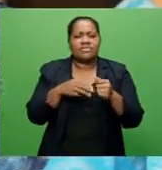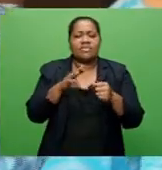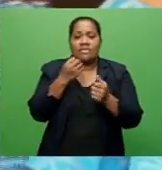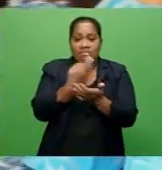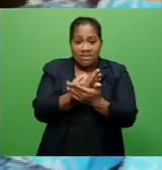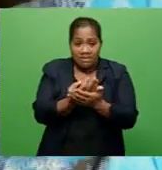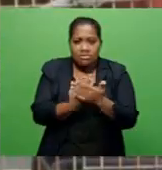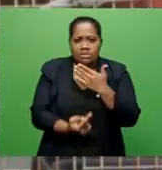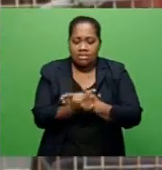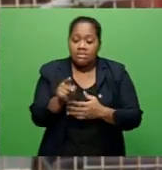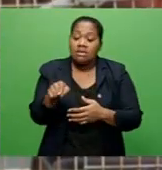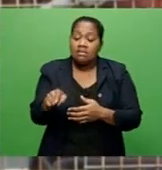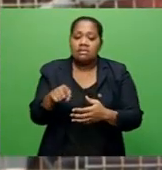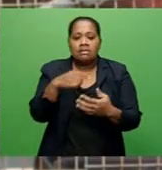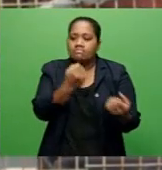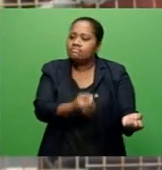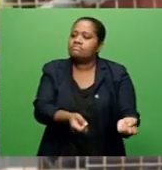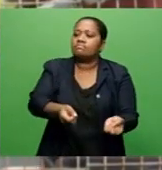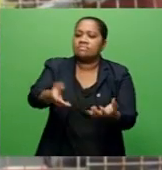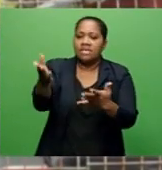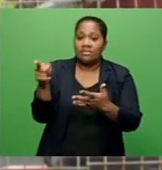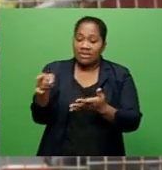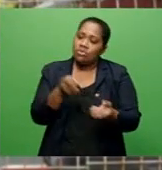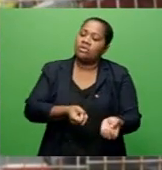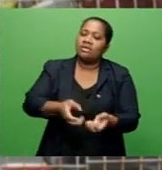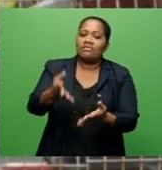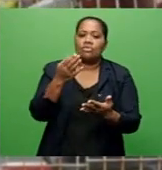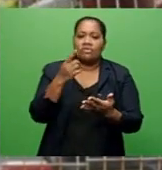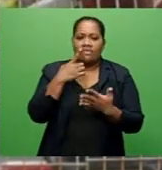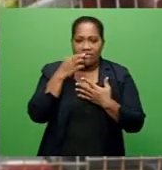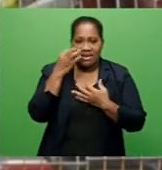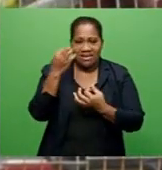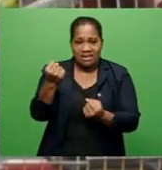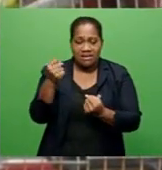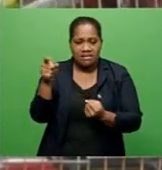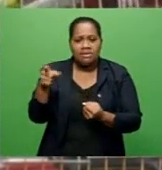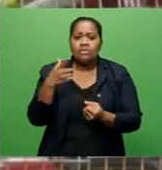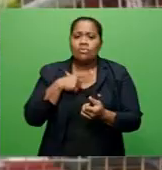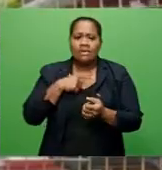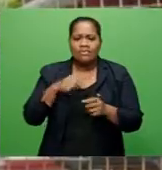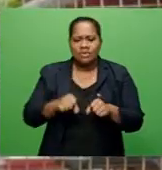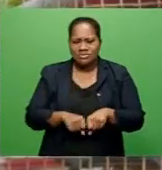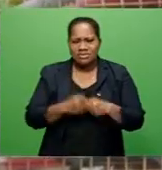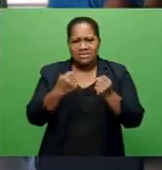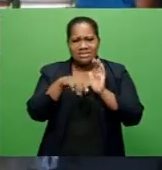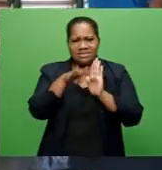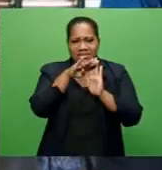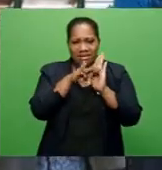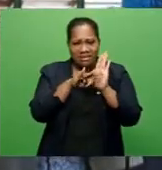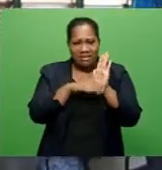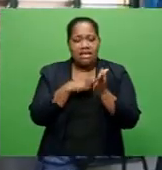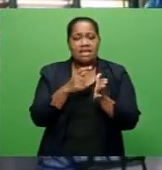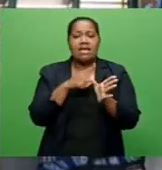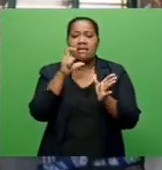party to FICAC for breaching the Political Parties Act. He says the reasons which constitute breaches of the Act include the